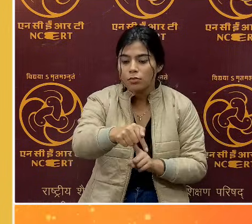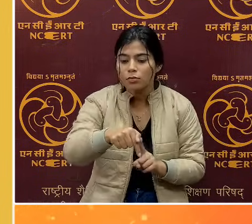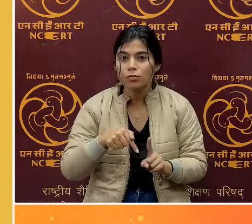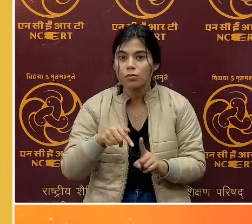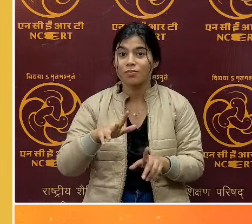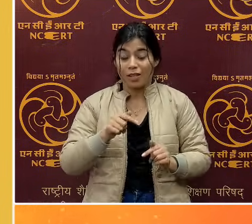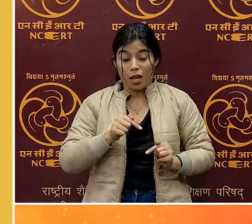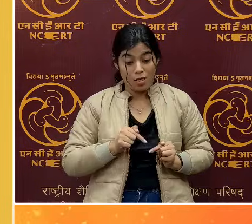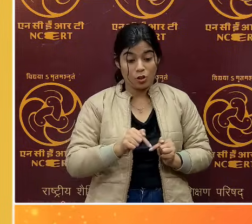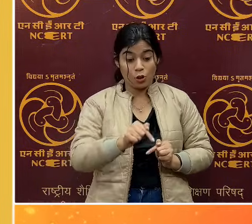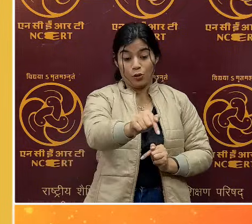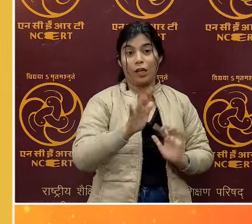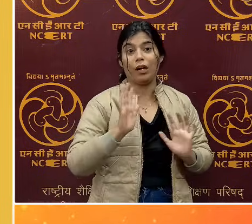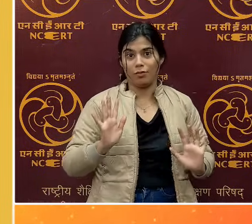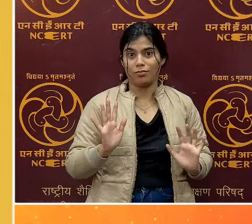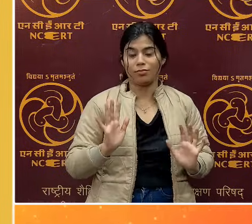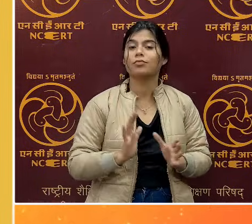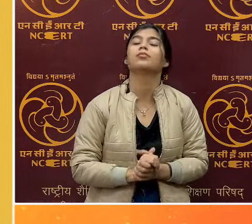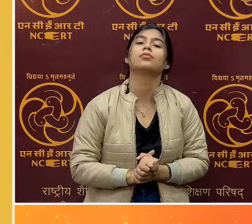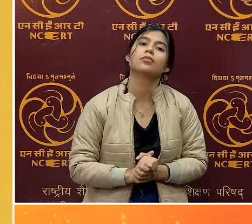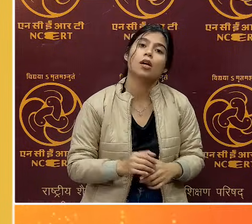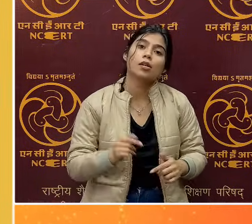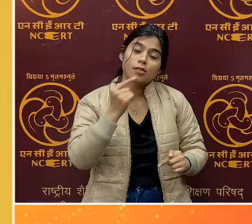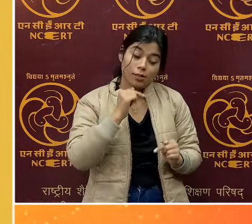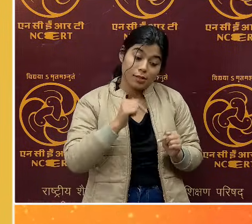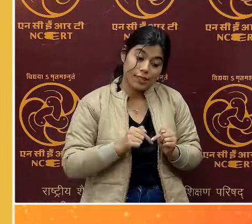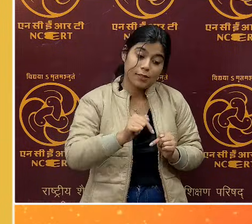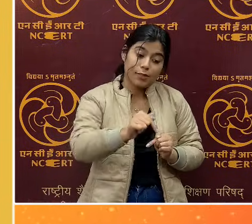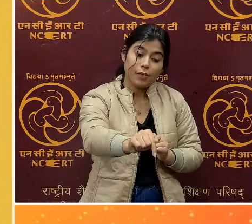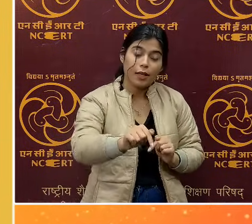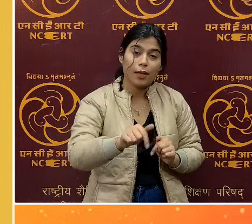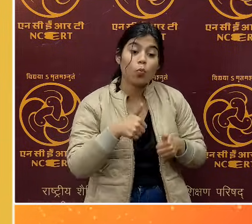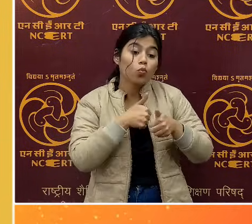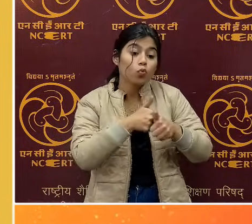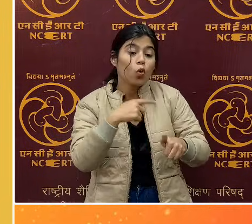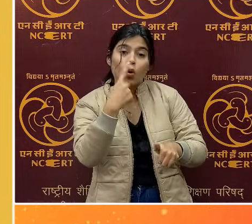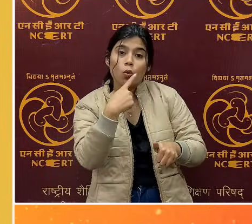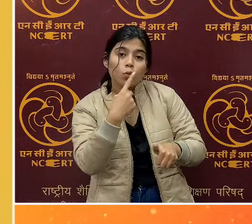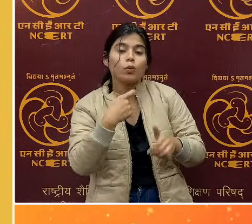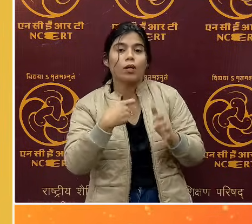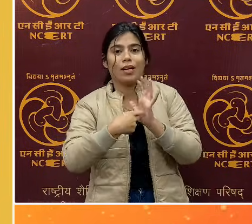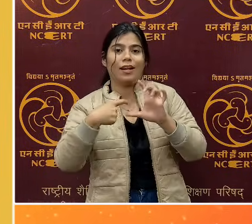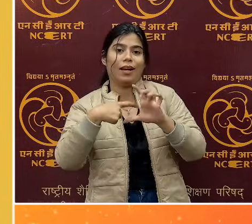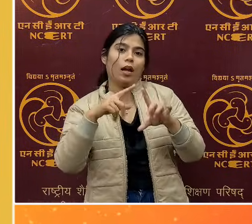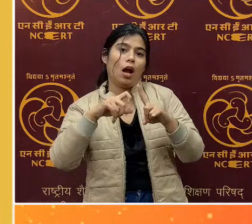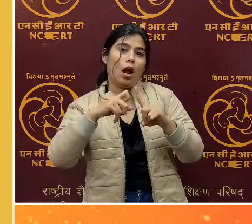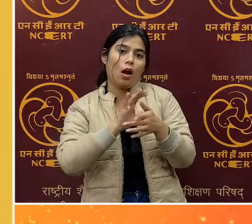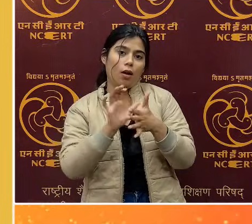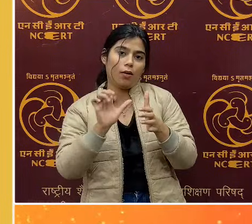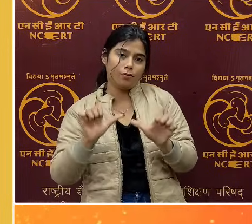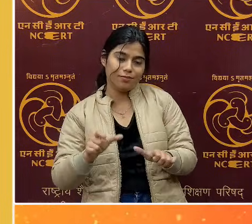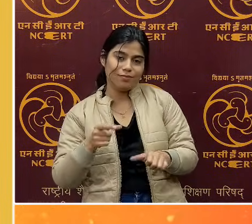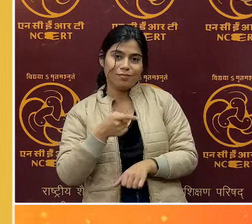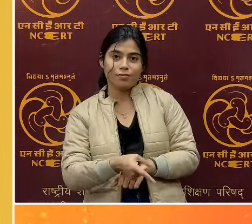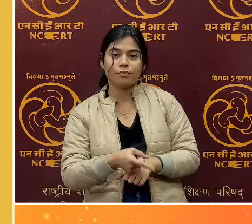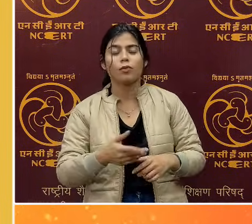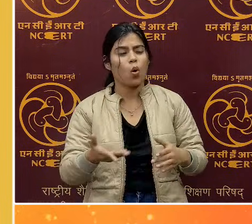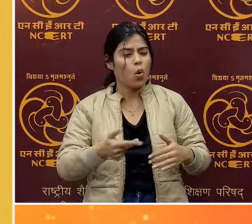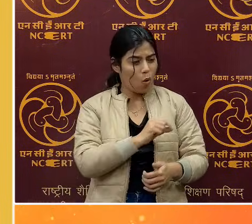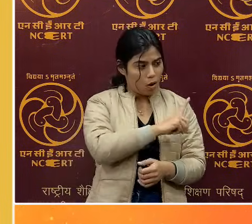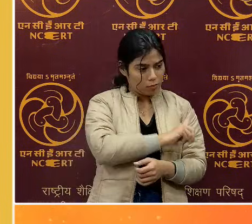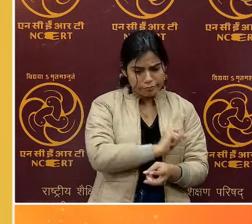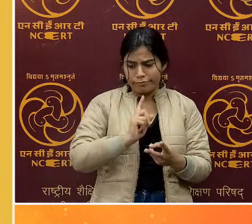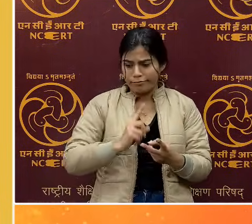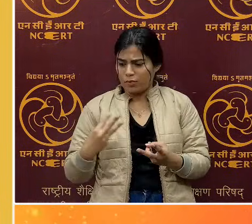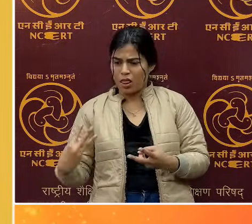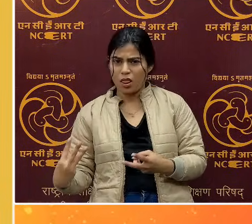this picture, so the straight path only is Rekha. for Rekha. Rekha. Right, rest all the